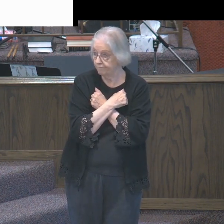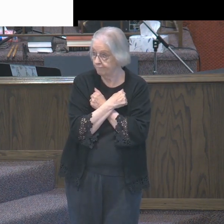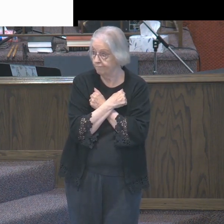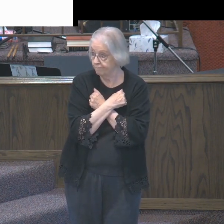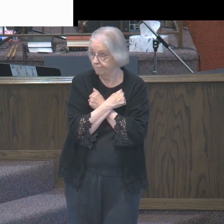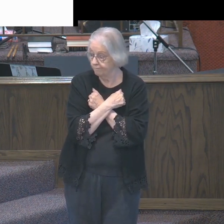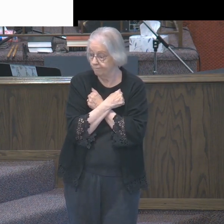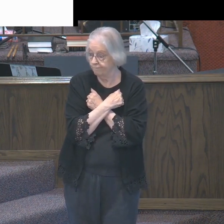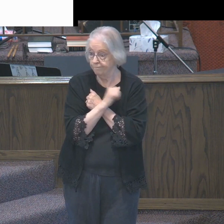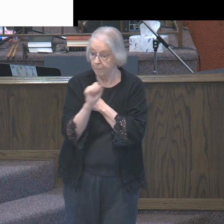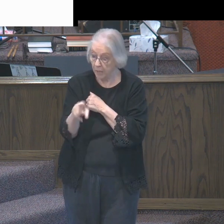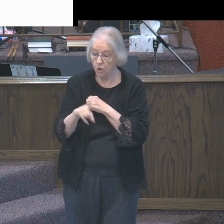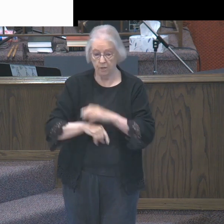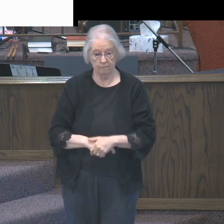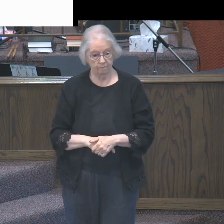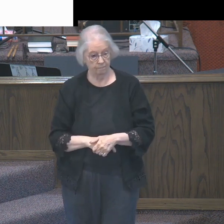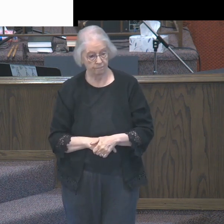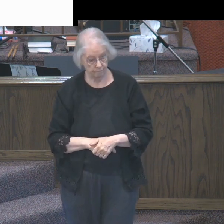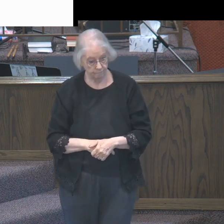love.